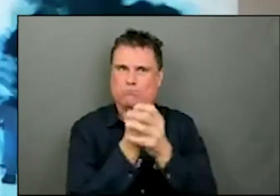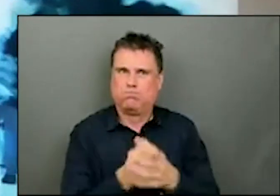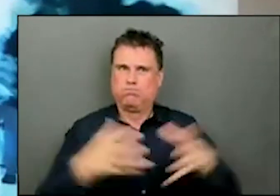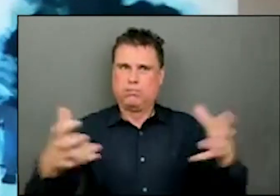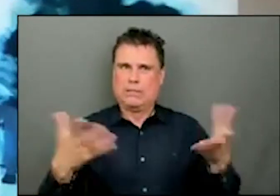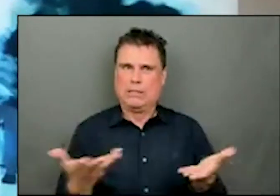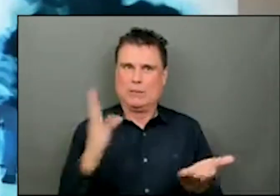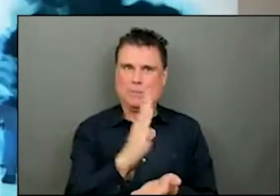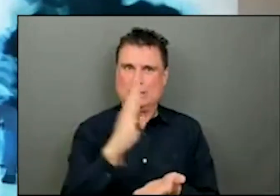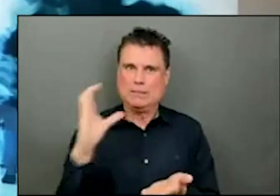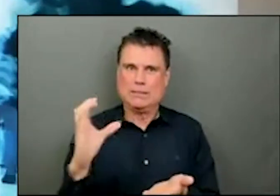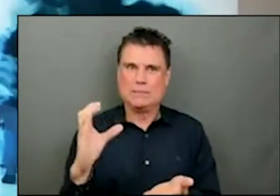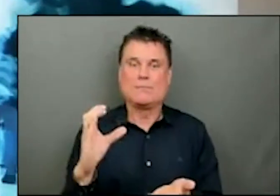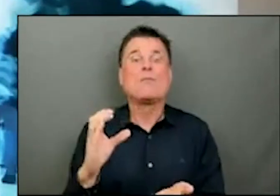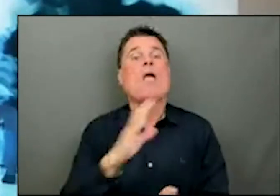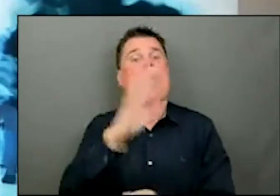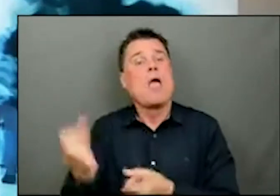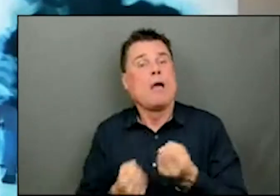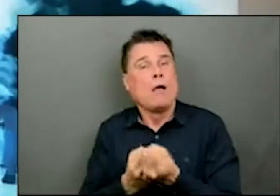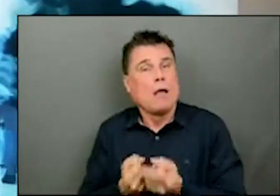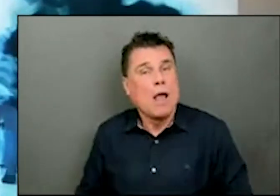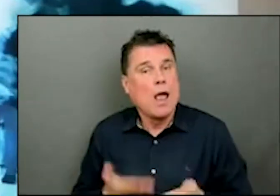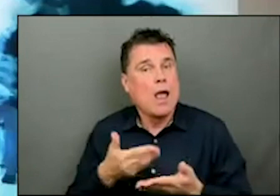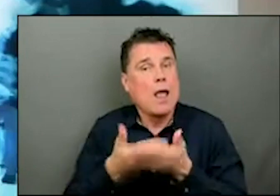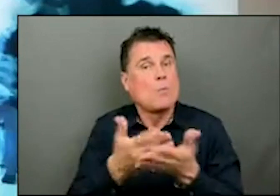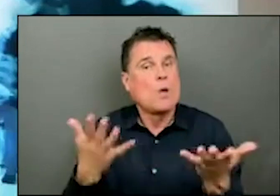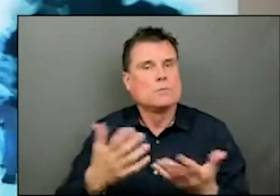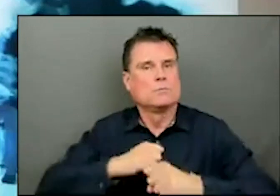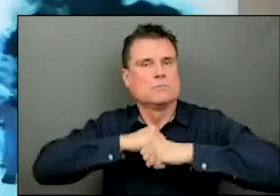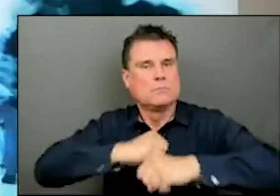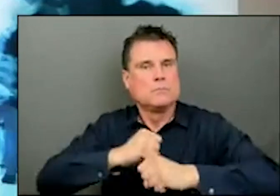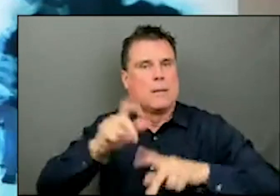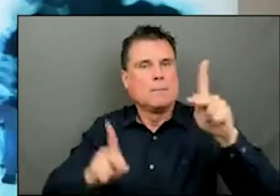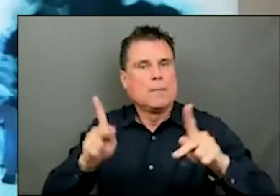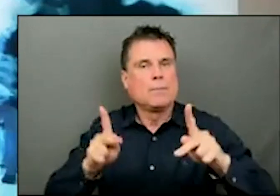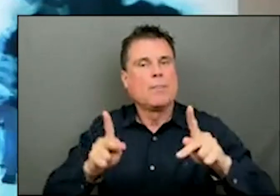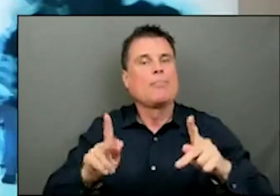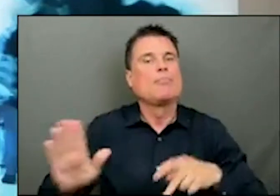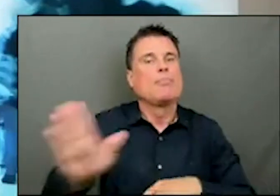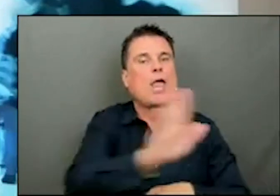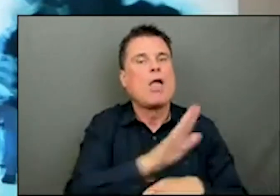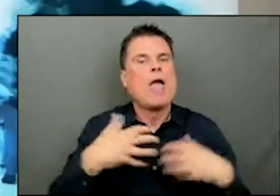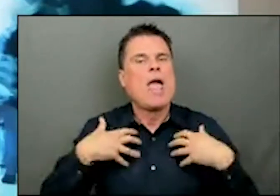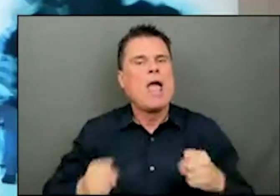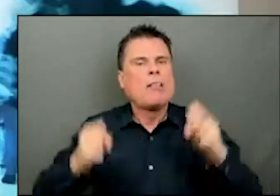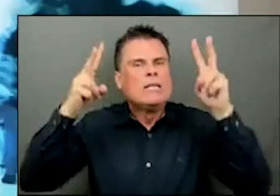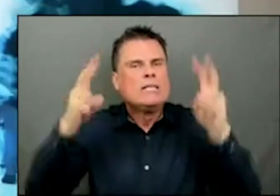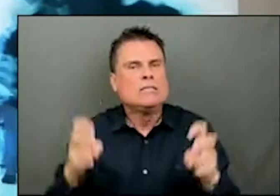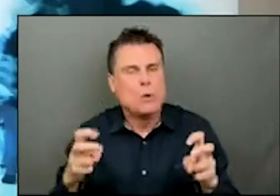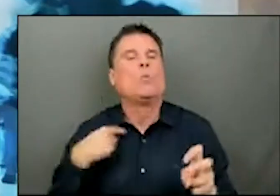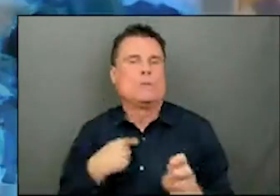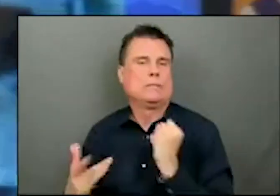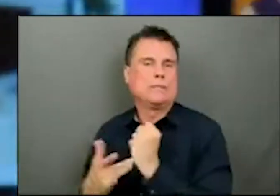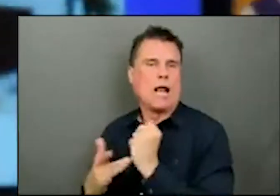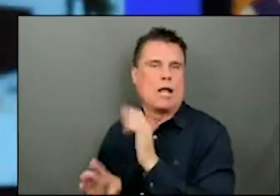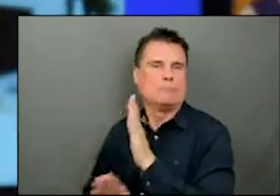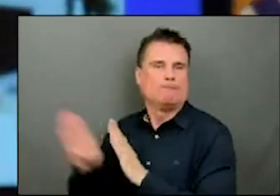health challenges, and ultimately ensuring both our health and economic security. Thank you.